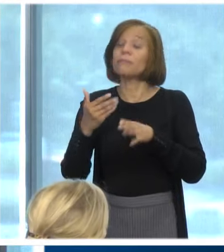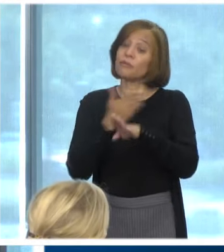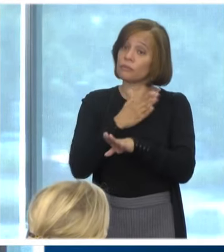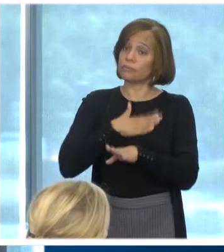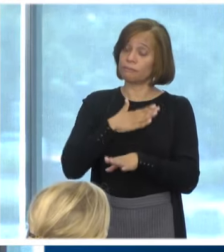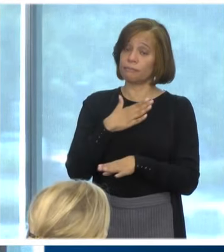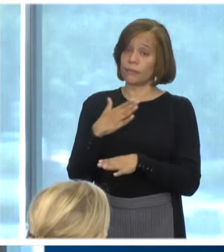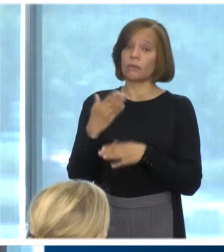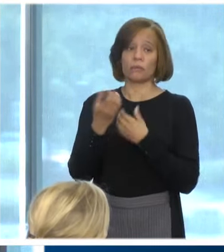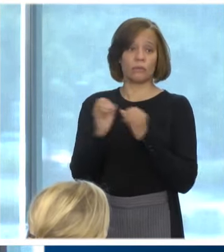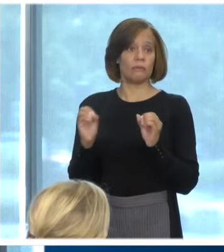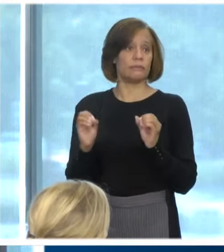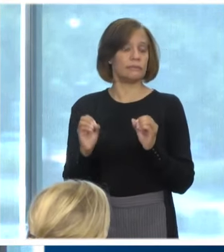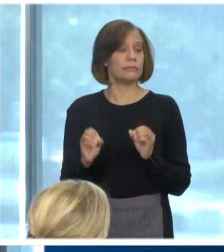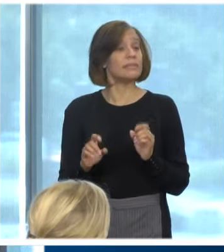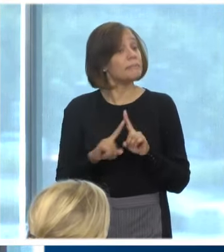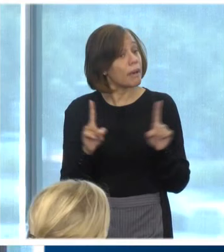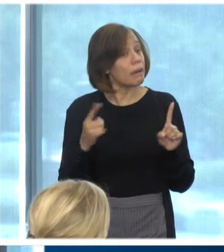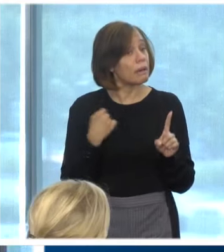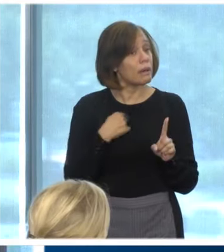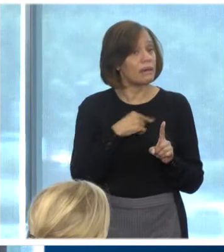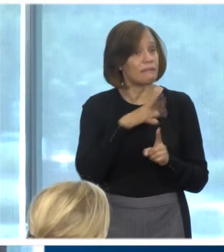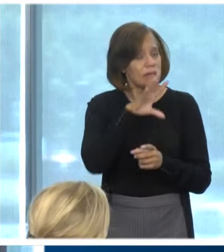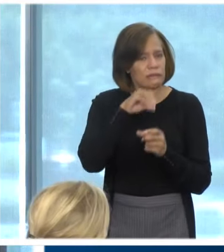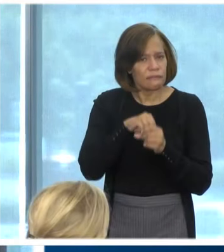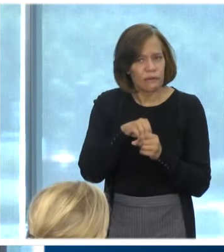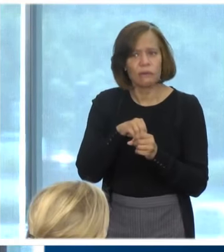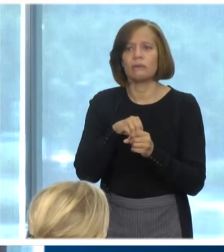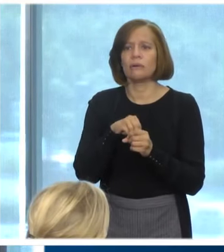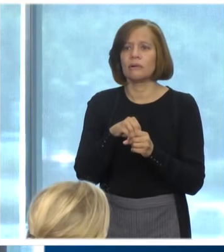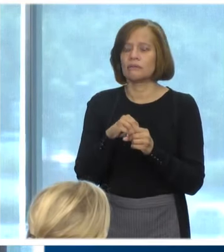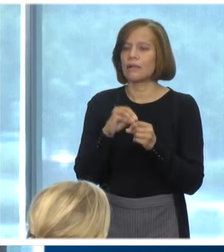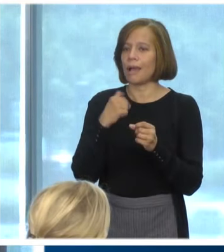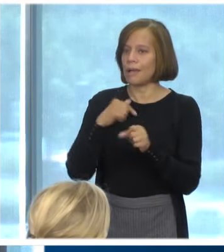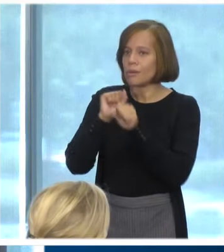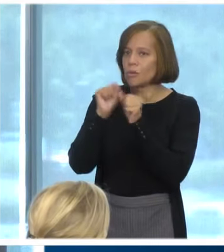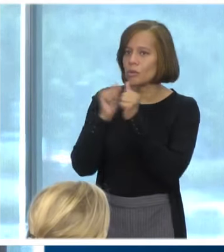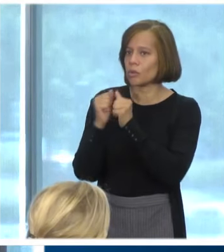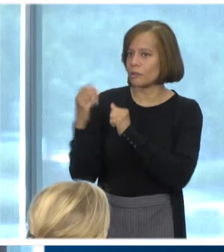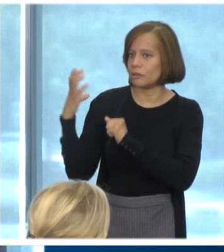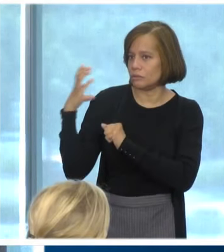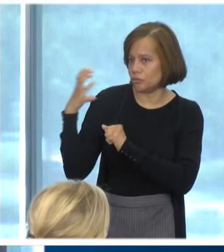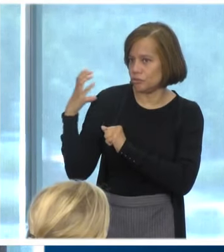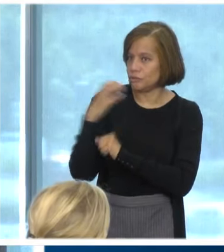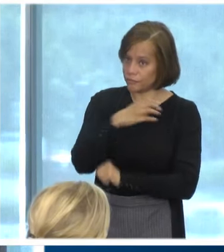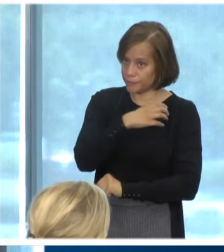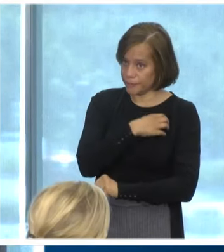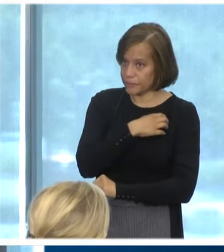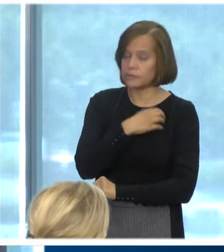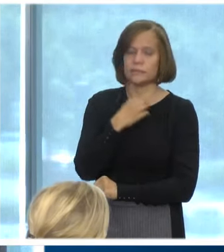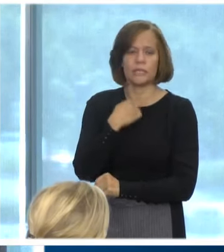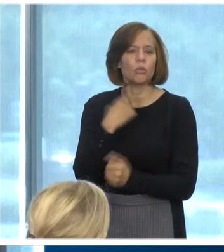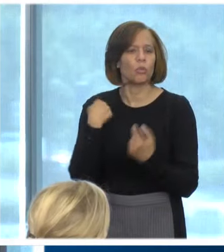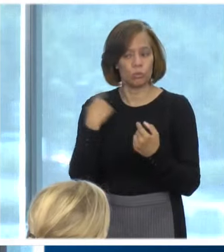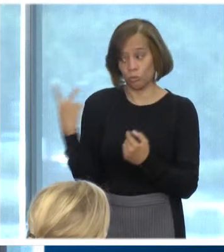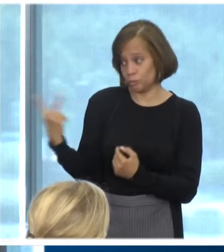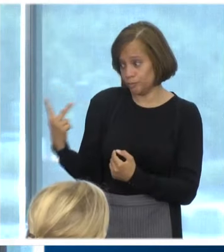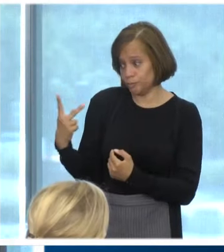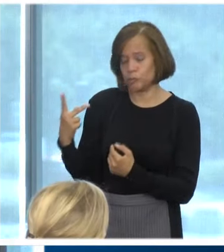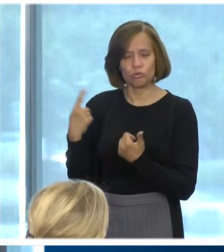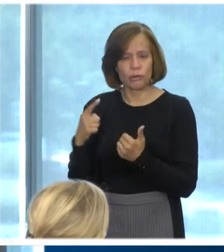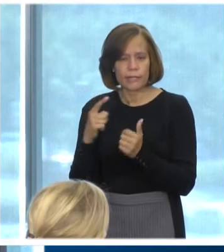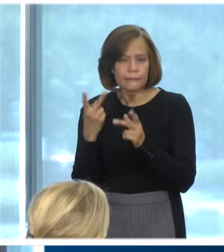do have a very active role is coordinating with the chief to identify areas that require improvement